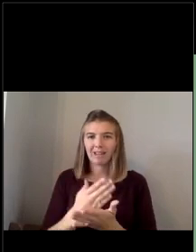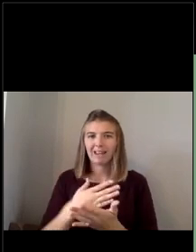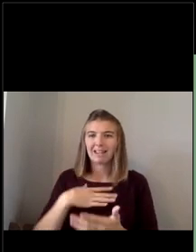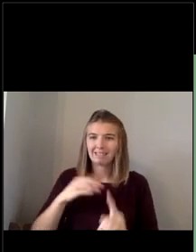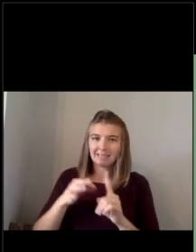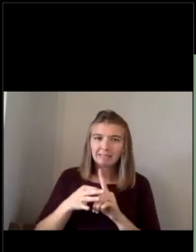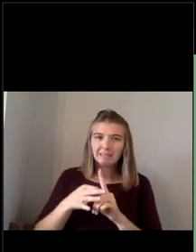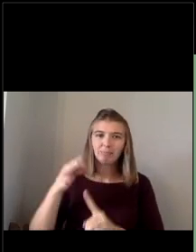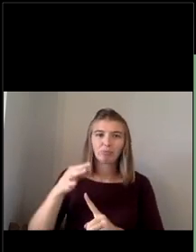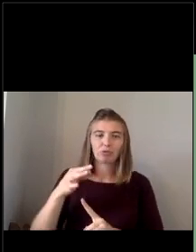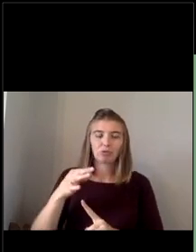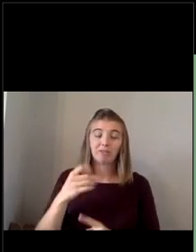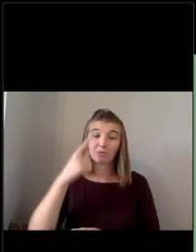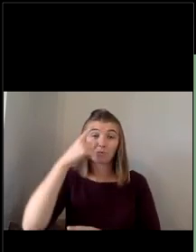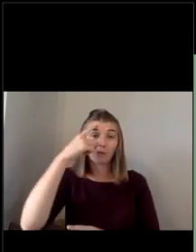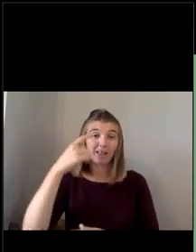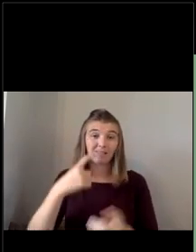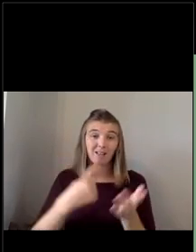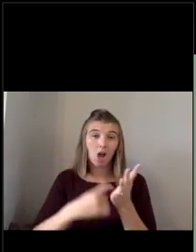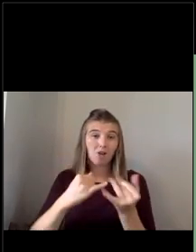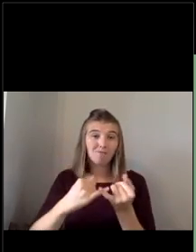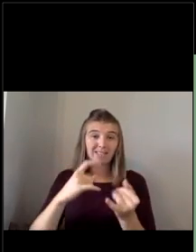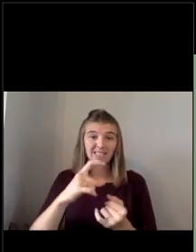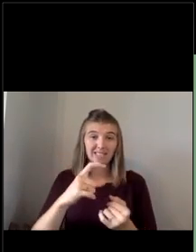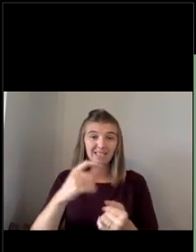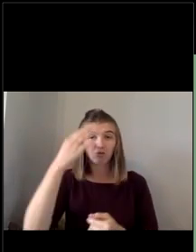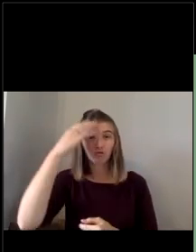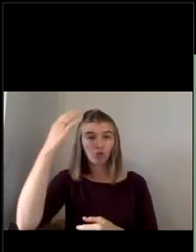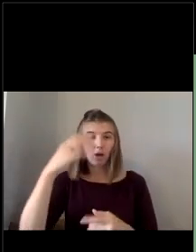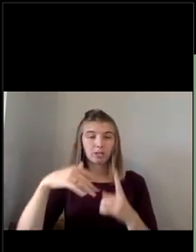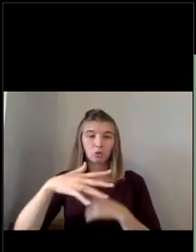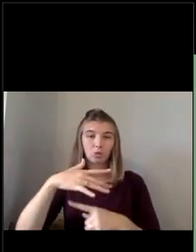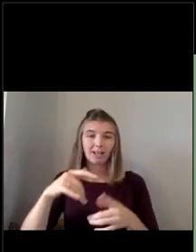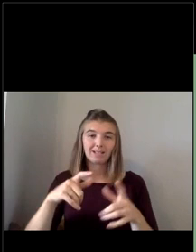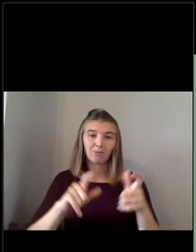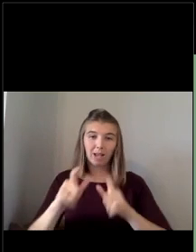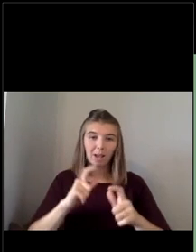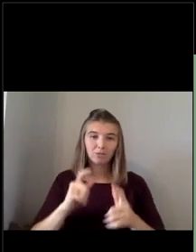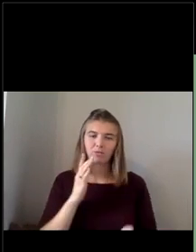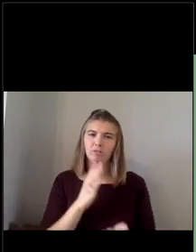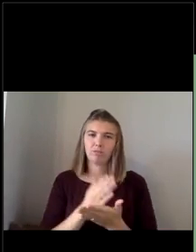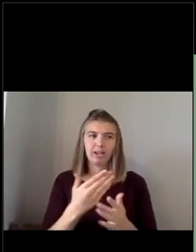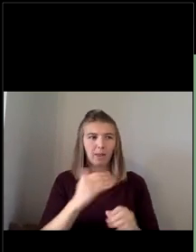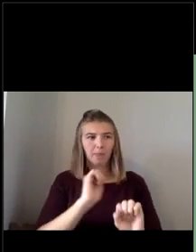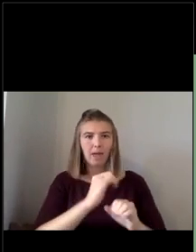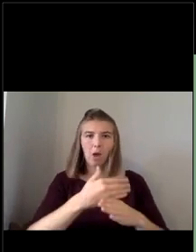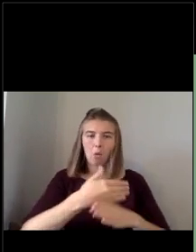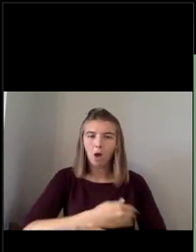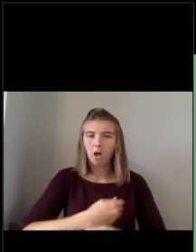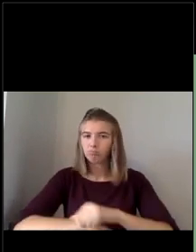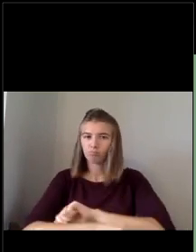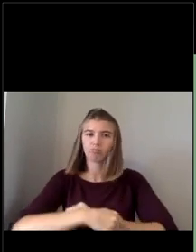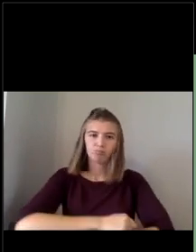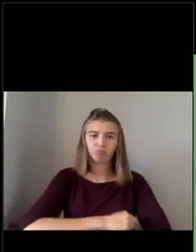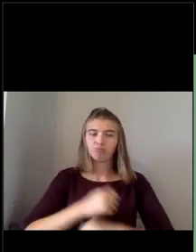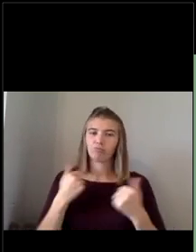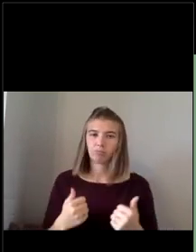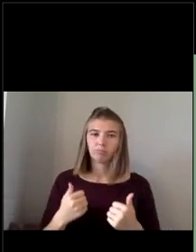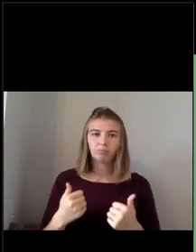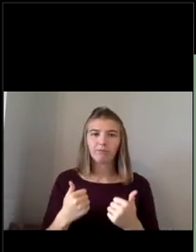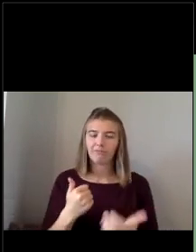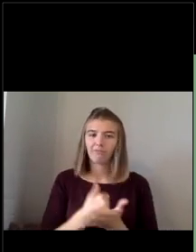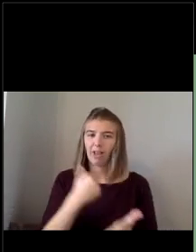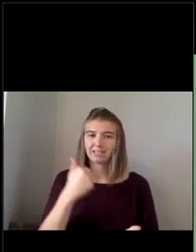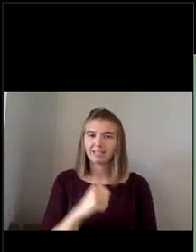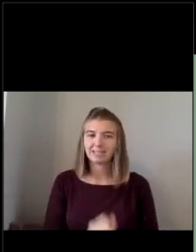tackling, you know, isolation. Most of these things that I've discussed have been intensified by the pandemic, the sense